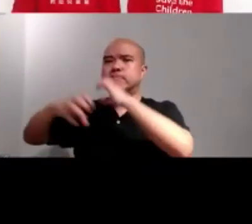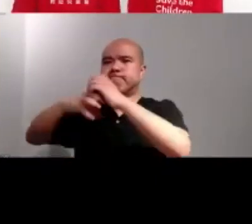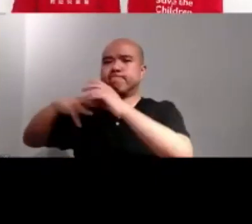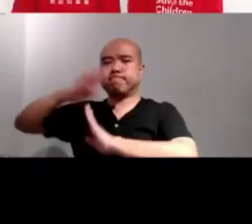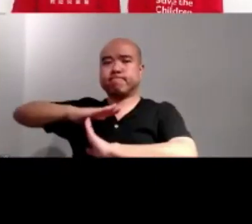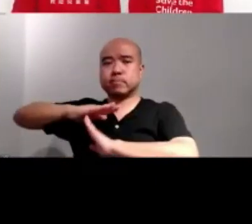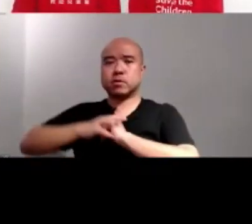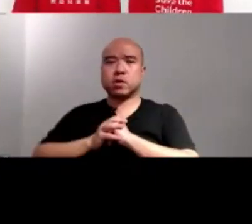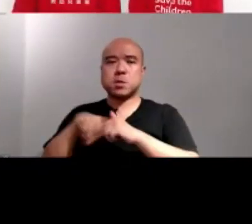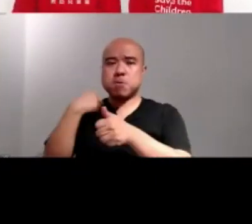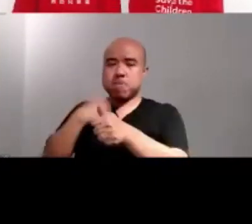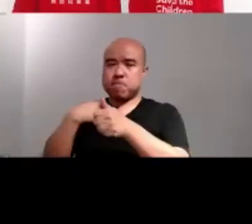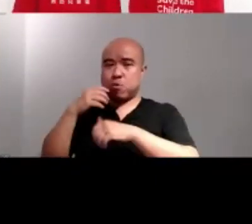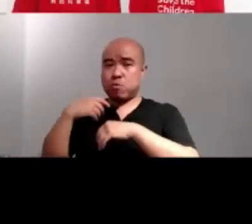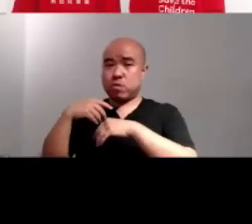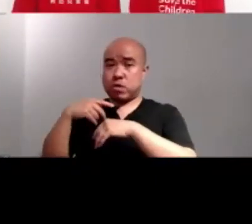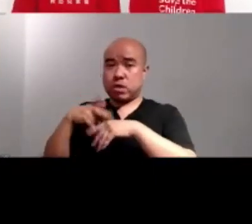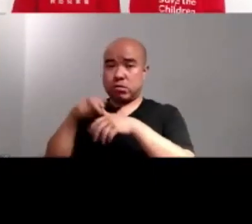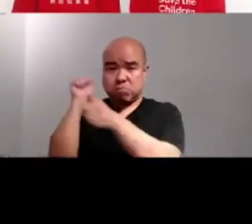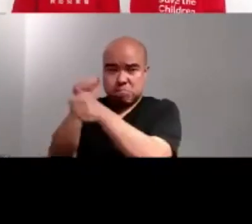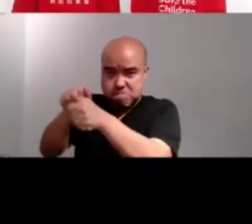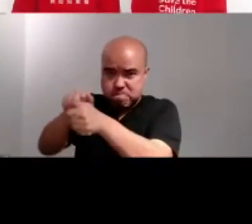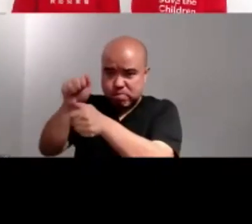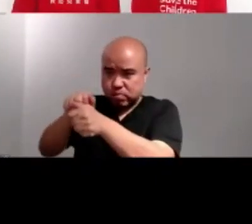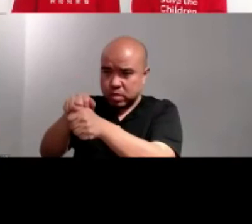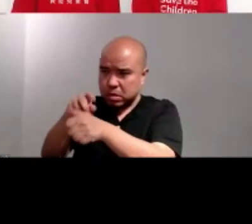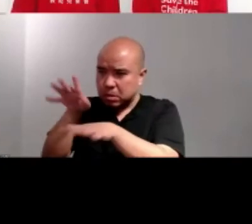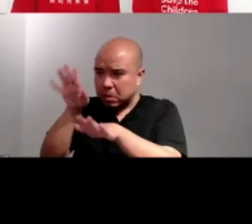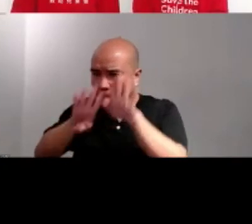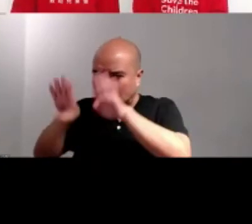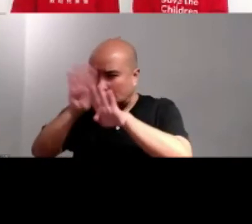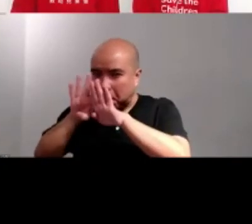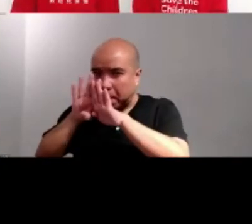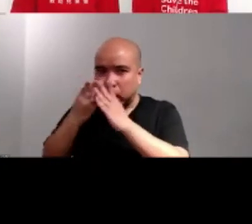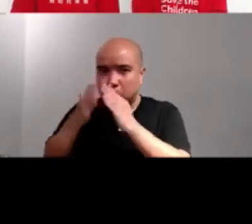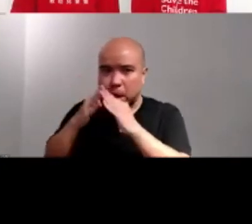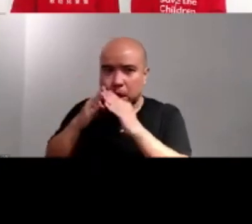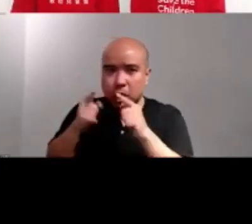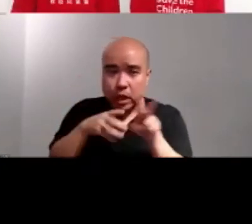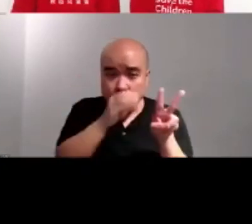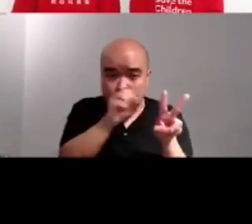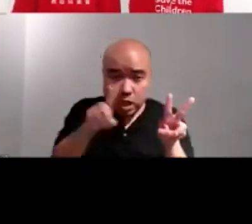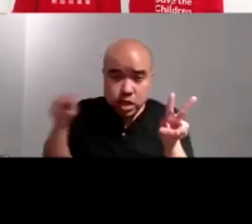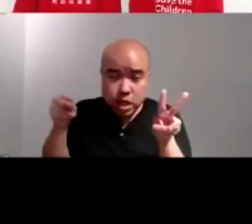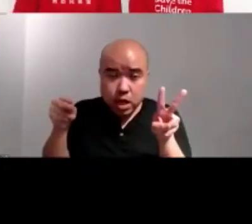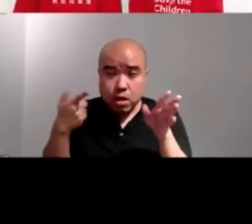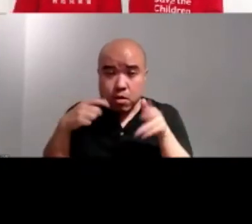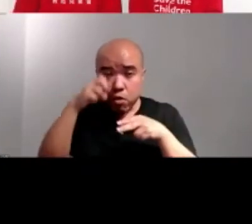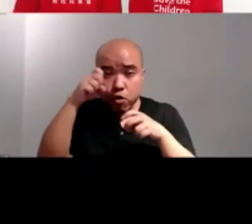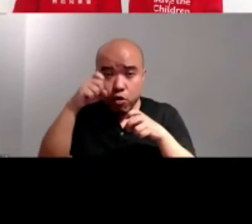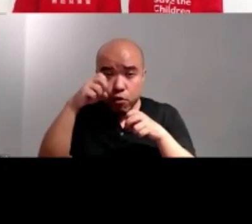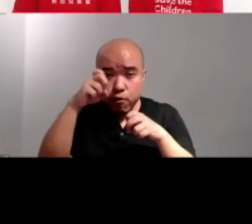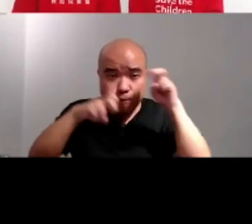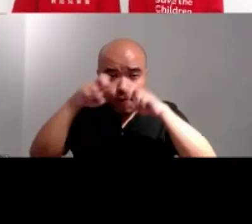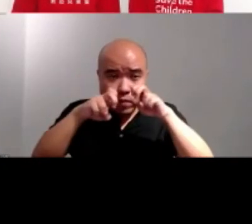Bullying has been a long-rooted intangible issue in Hong Kong. A 2017 worldwide survey revealed